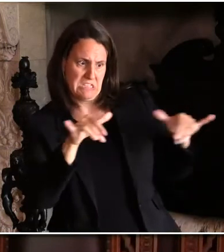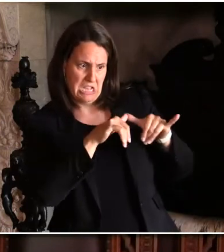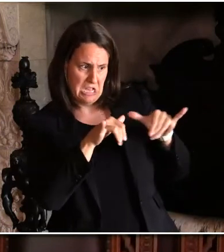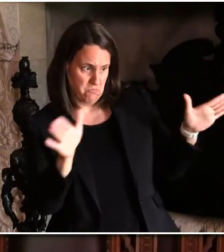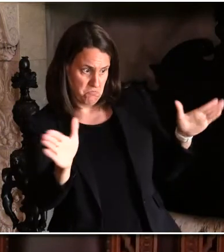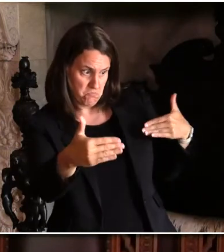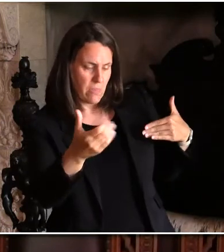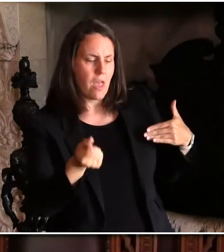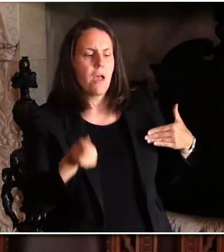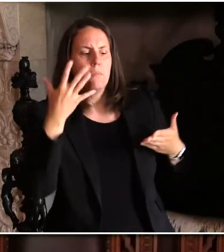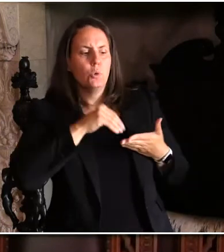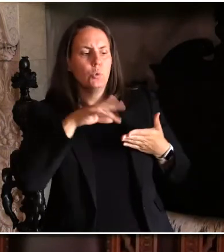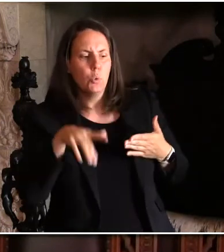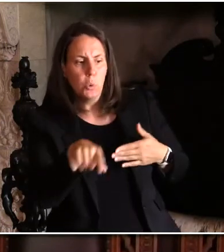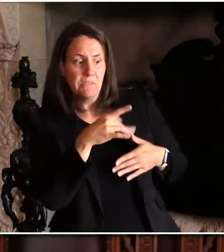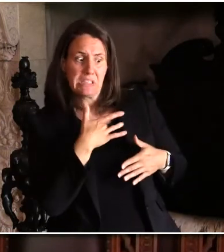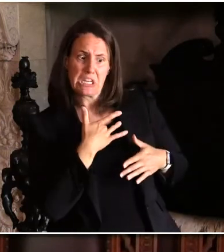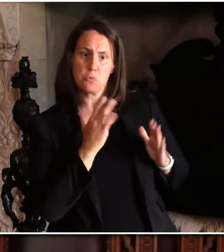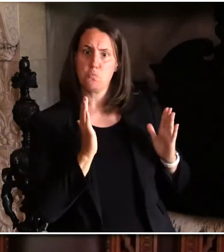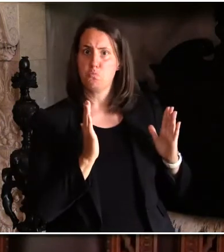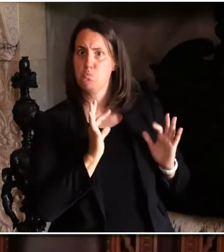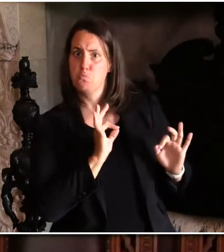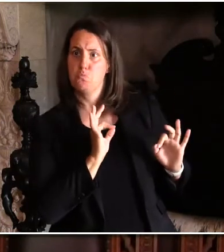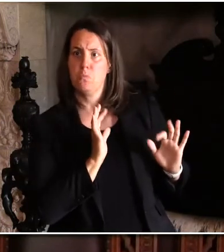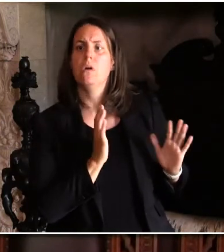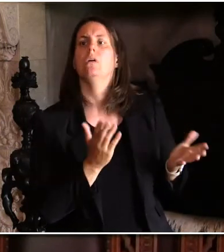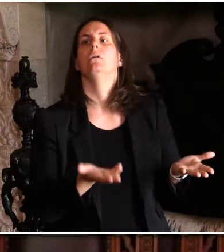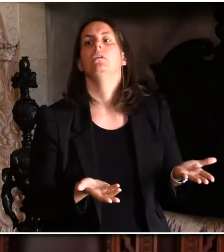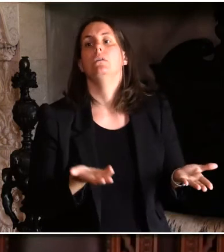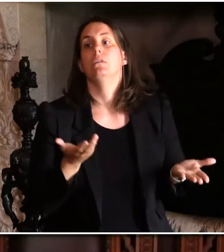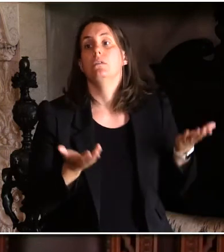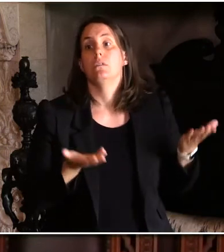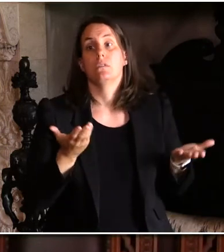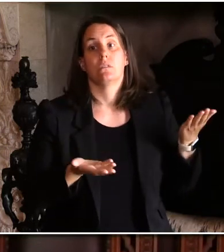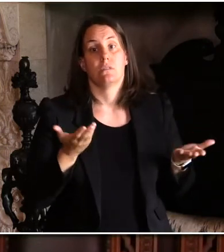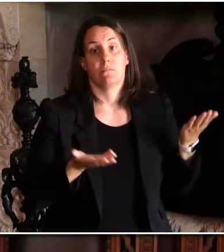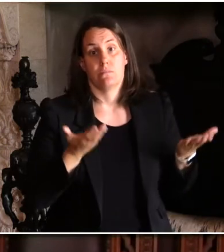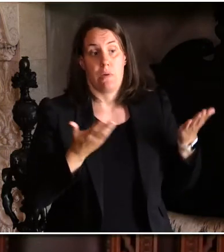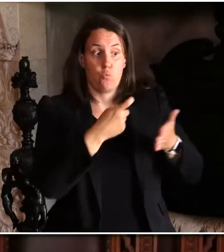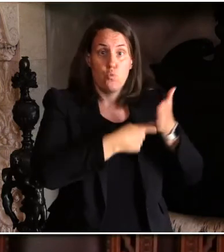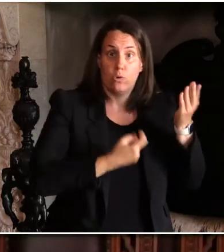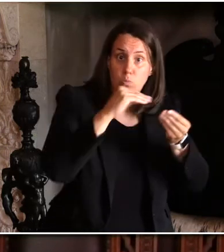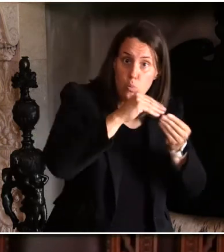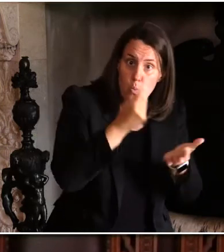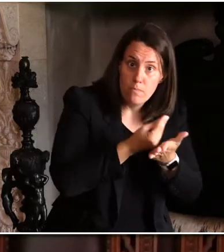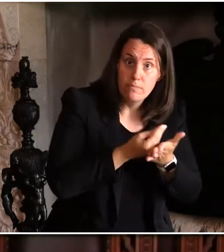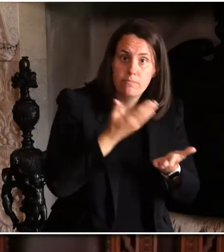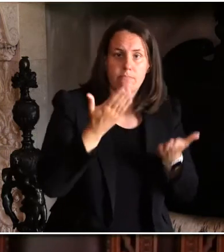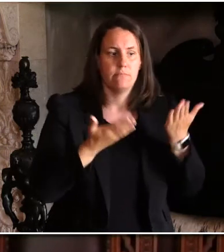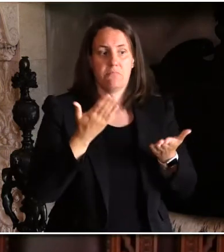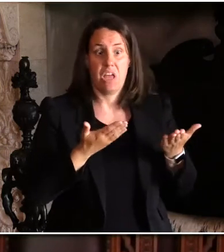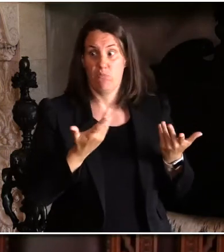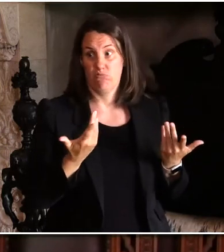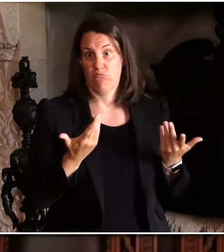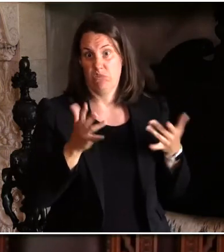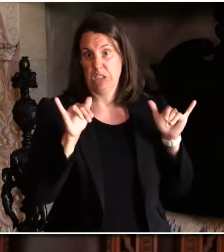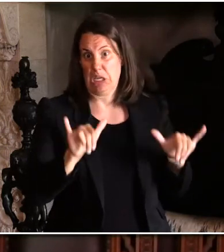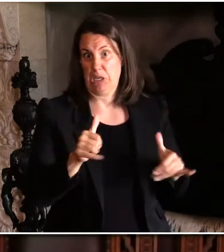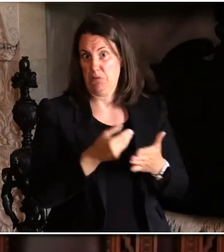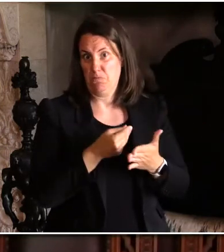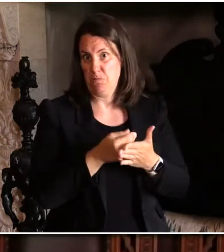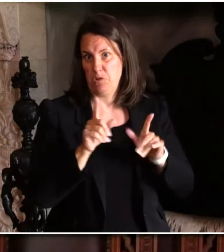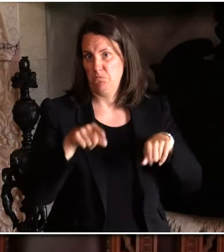mean that there is additional costs. I think there's likely to be additional costs as it relates to testing